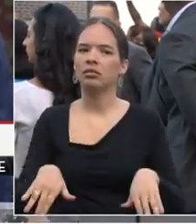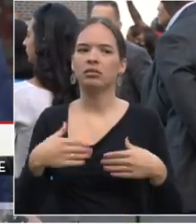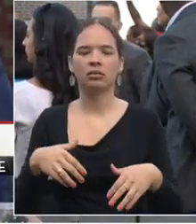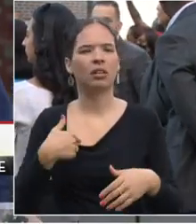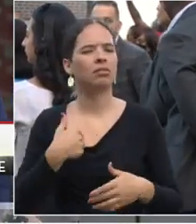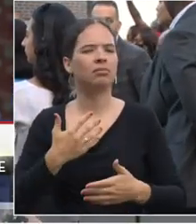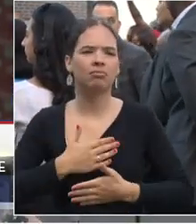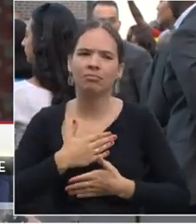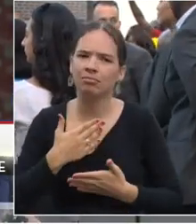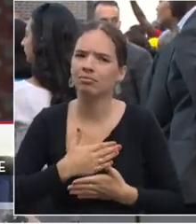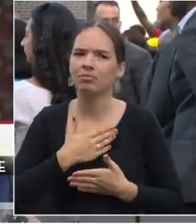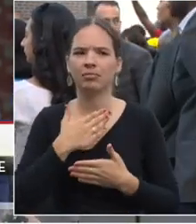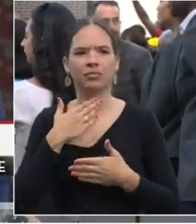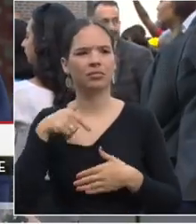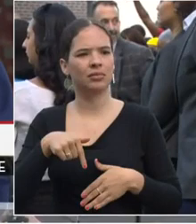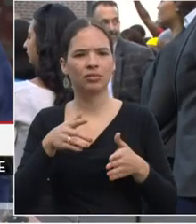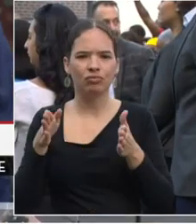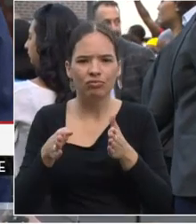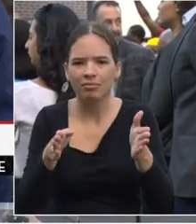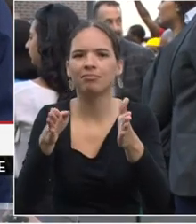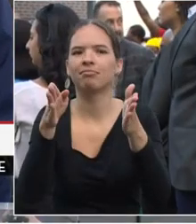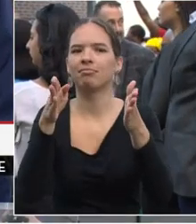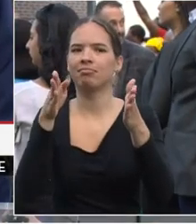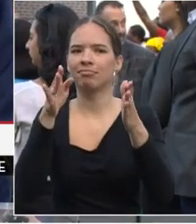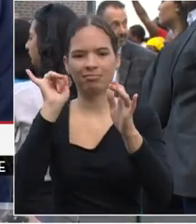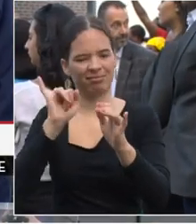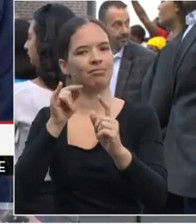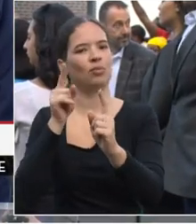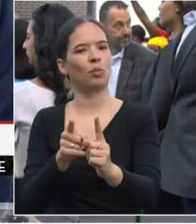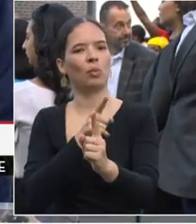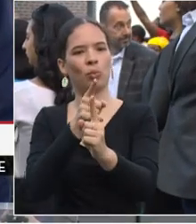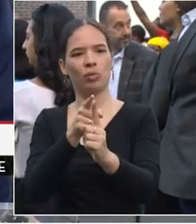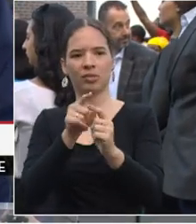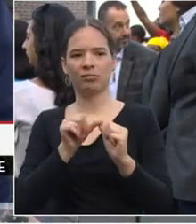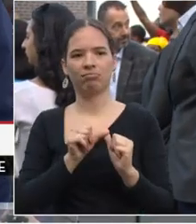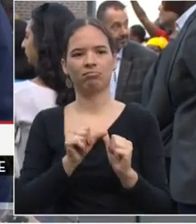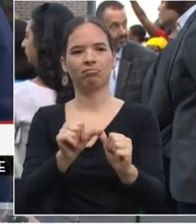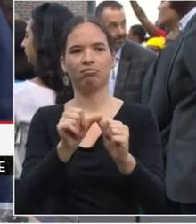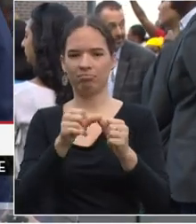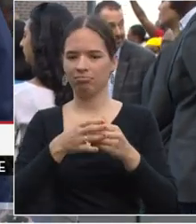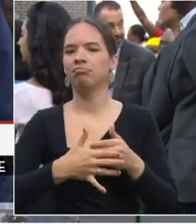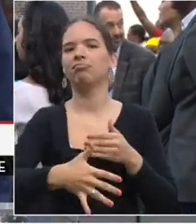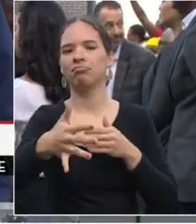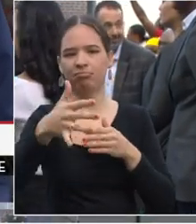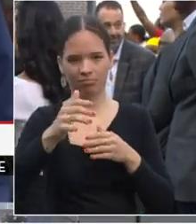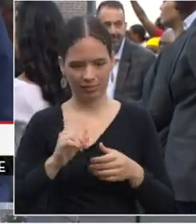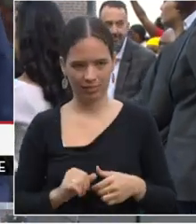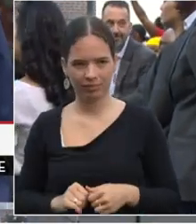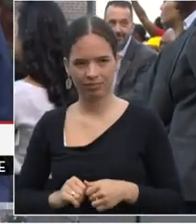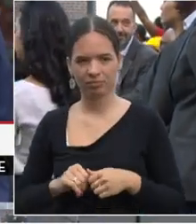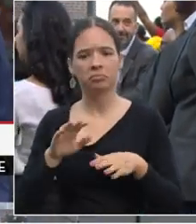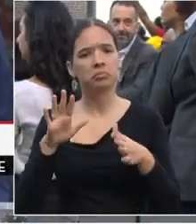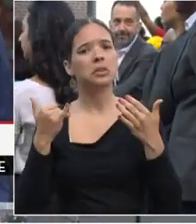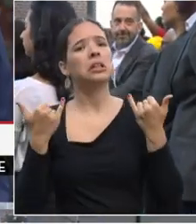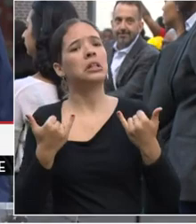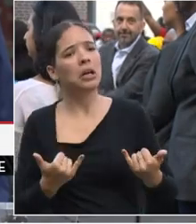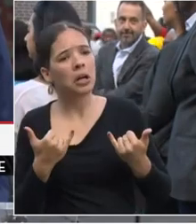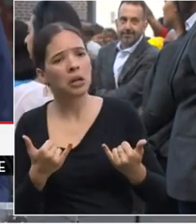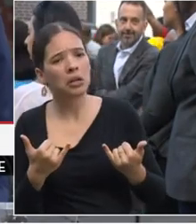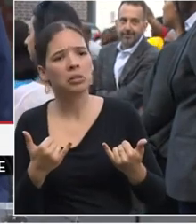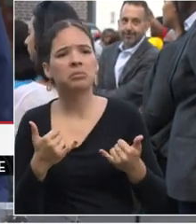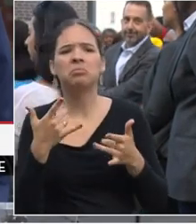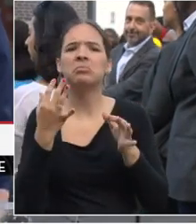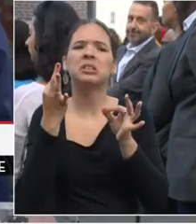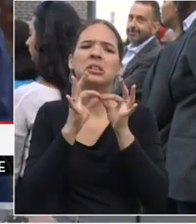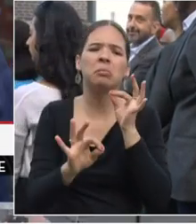path for us to be able to move forward. In closing, I simply want to state